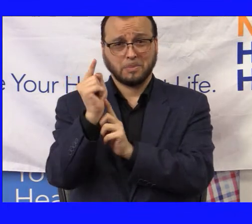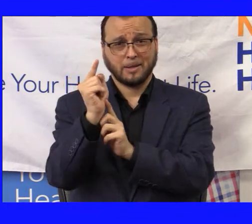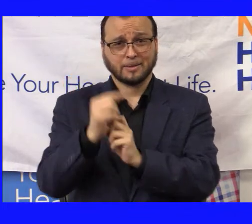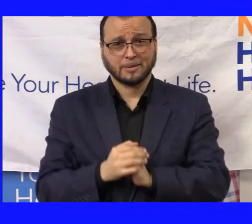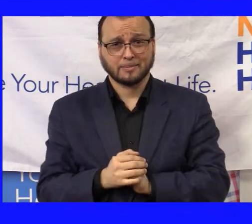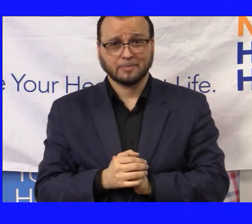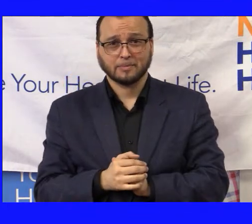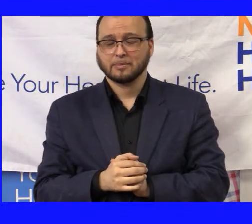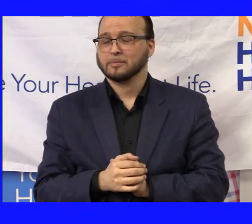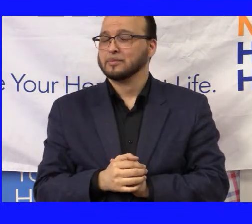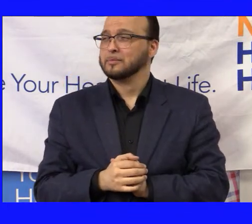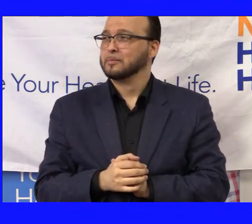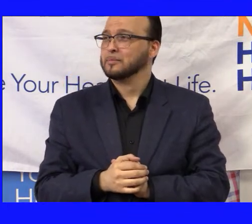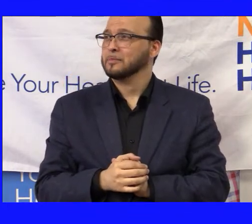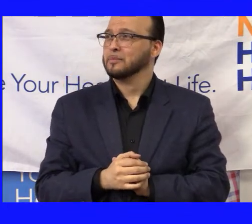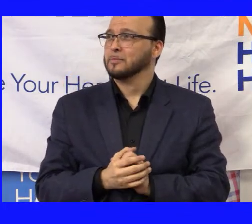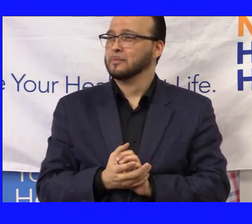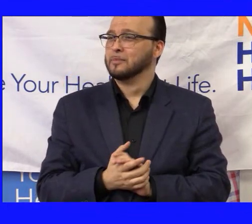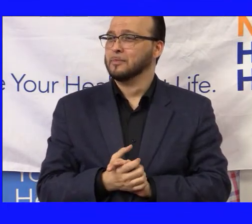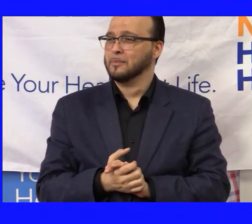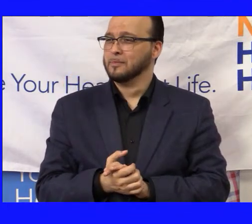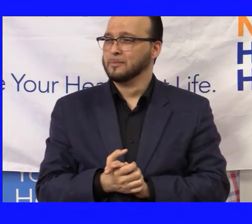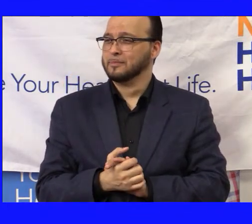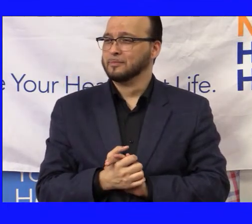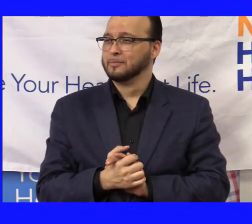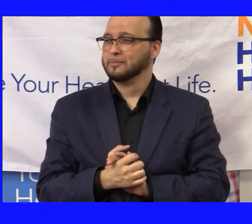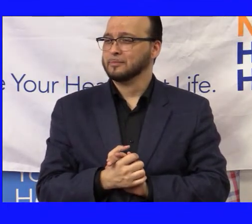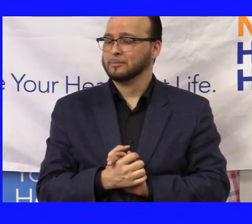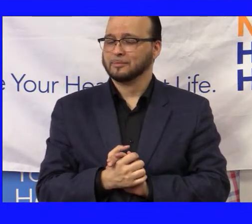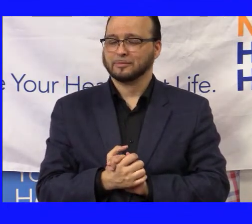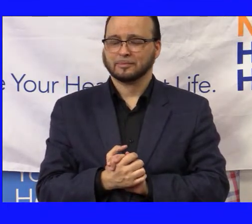I think you're on mute.